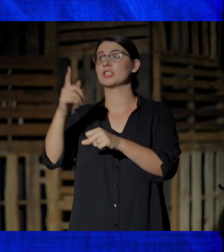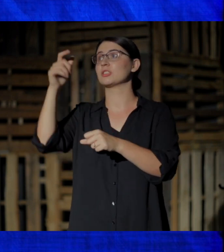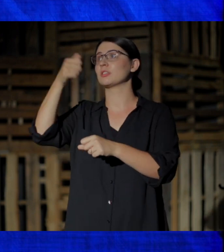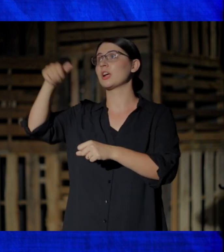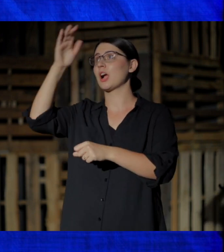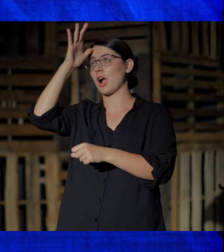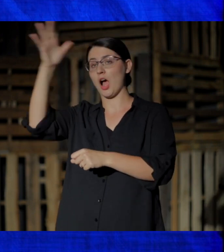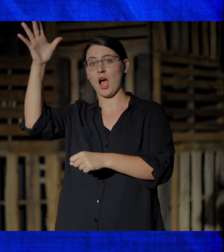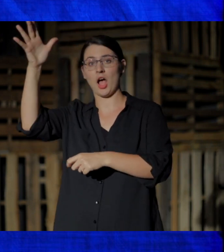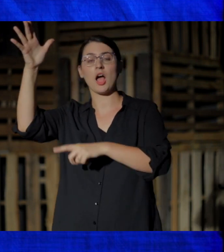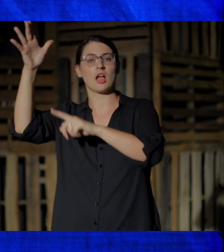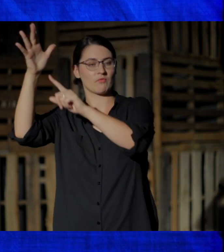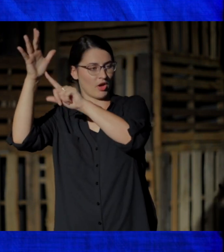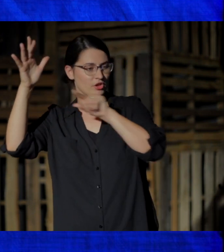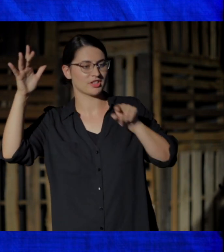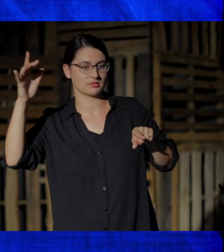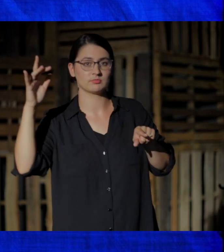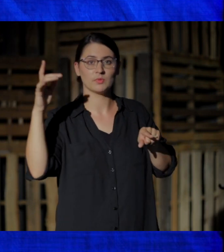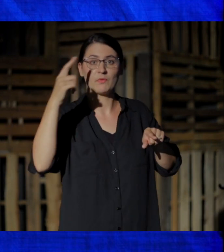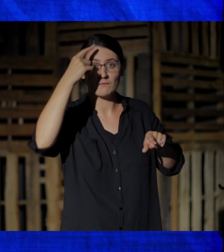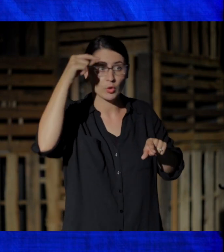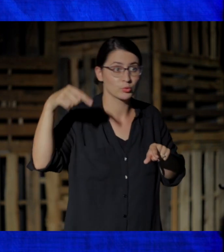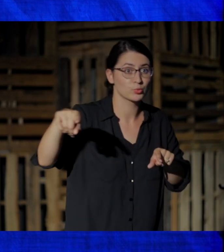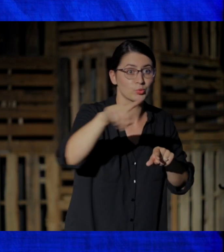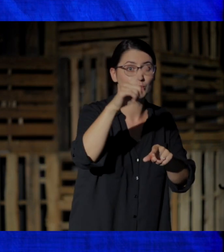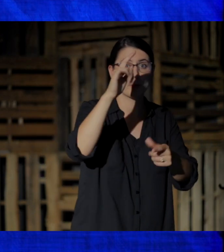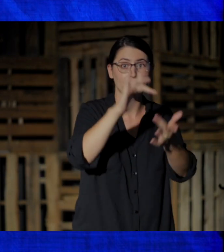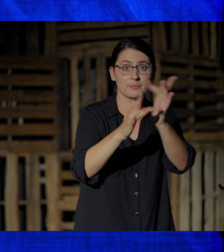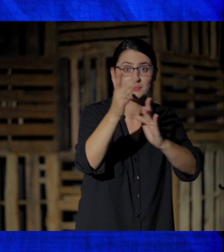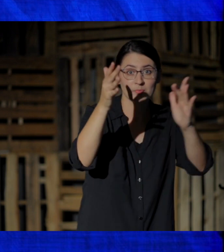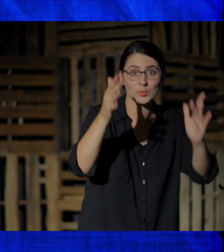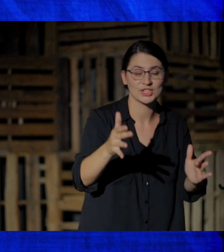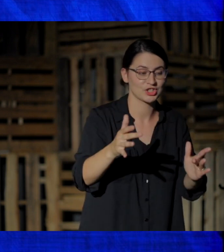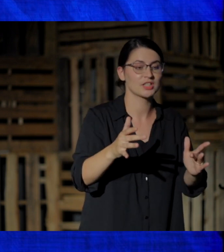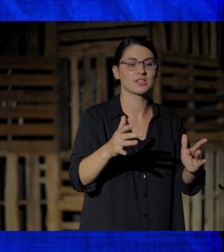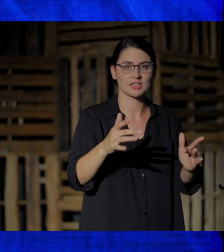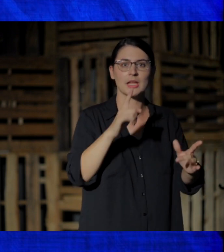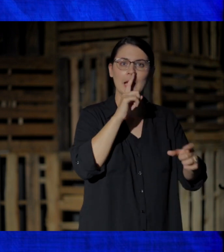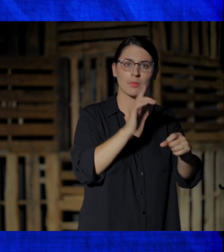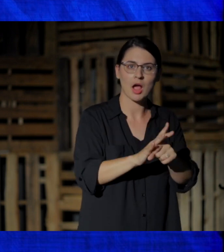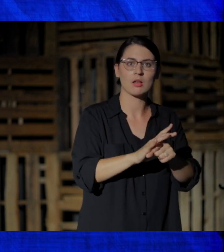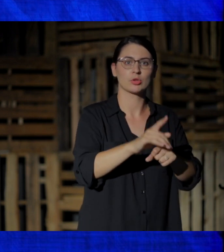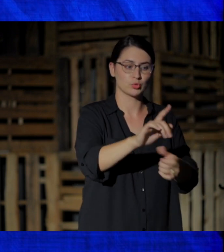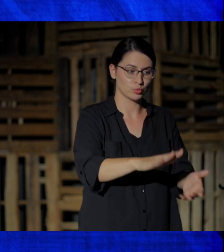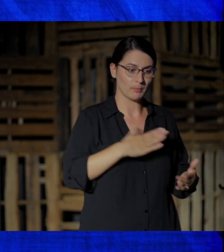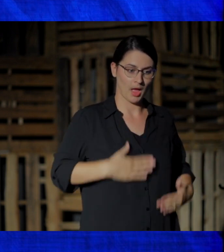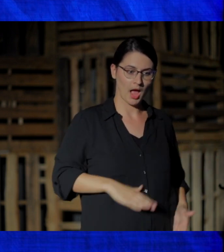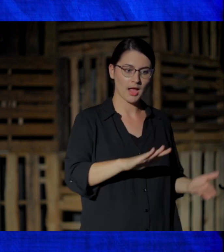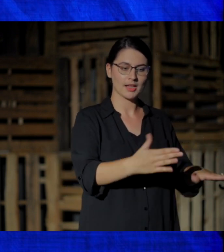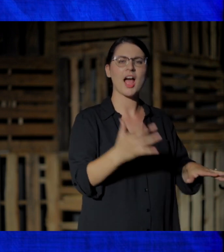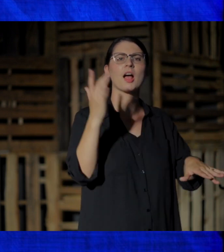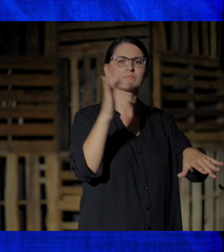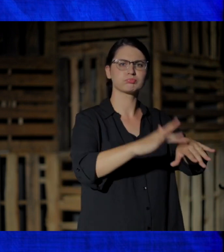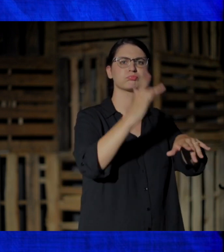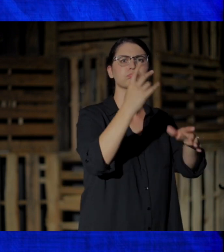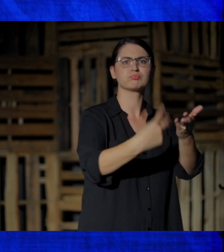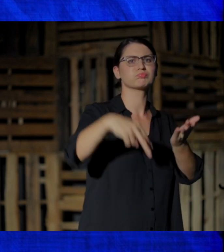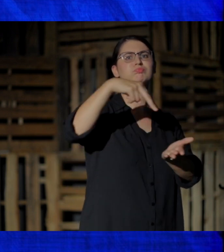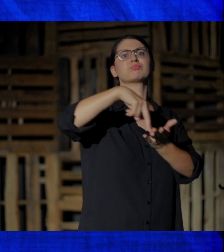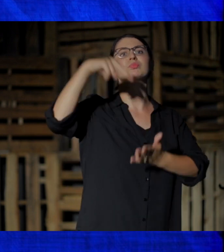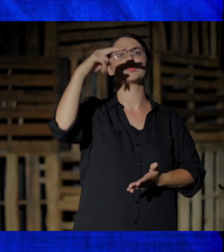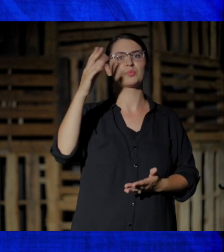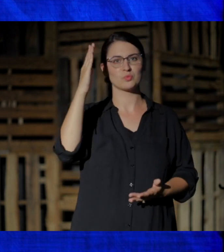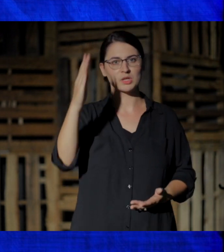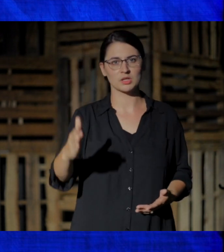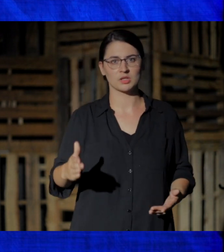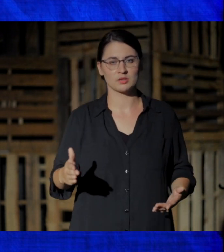has adopted as his children. The hope of the gospel is not that we are lost sinners with the ticket. The hope of the gospel